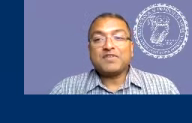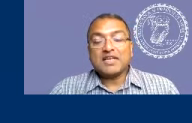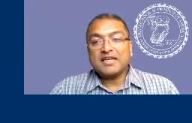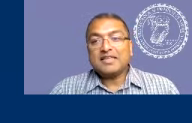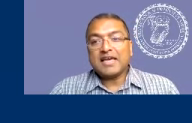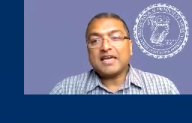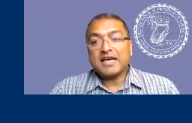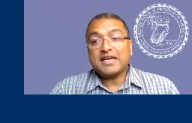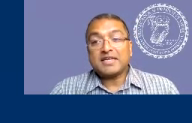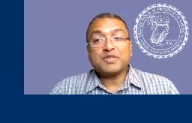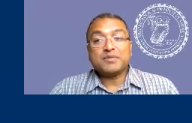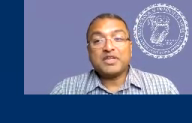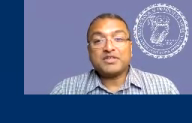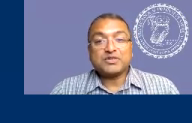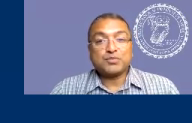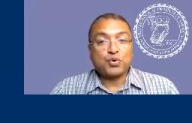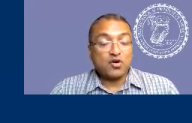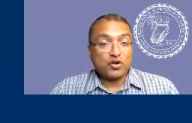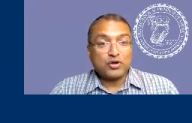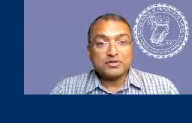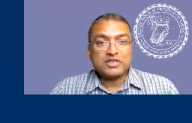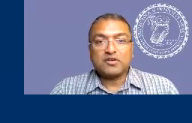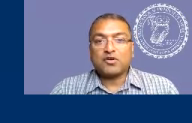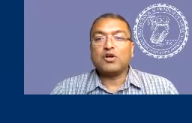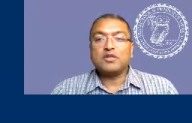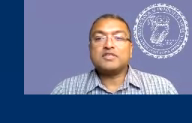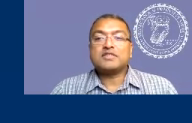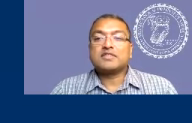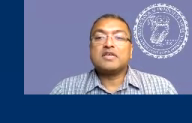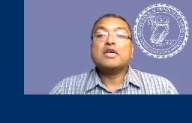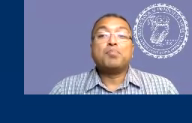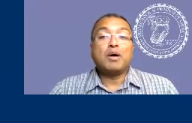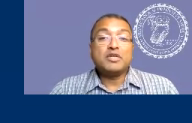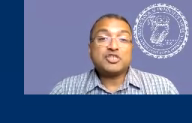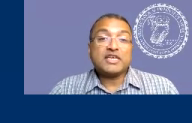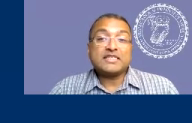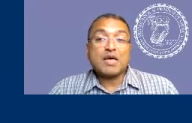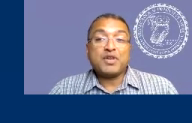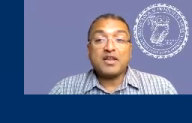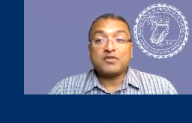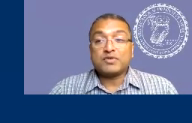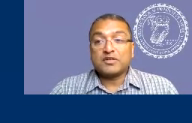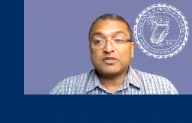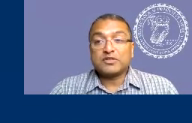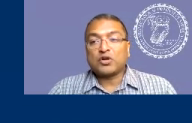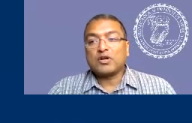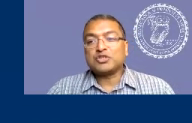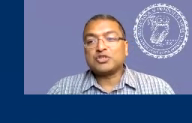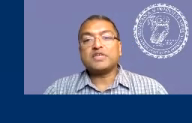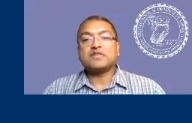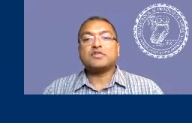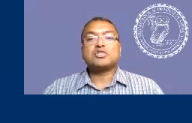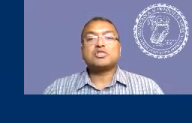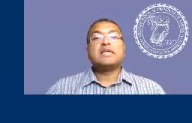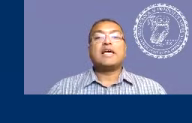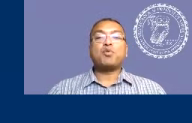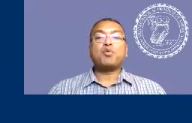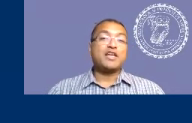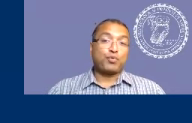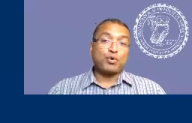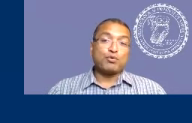1879, the AIA has been committed to supporting archaeology and archaeologists, publishing and disseminating the results of archaeological research